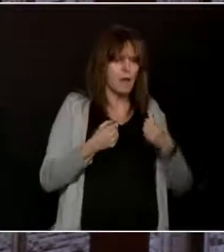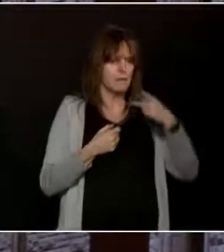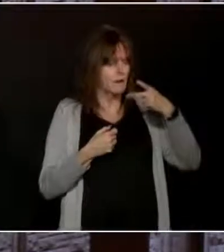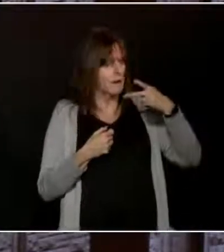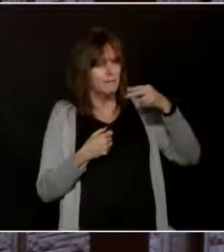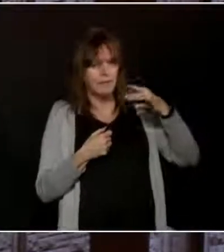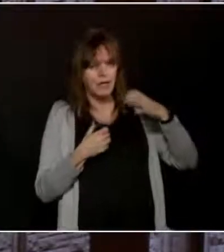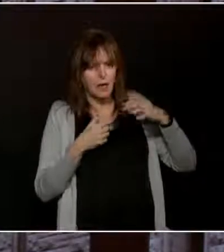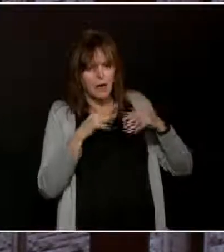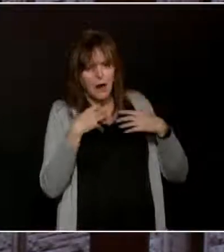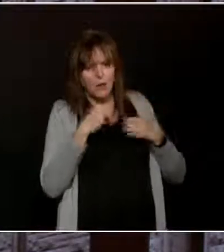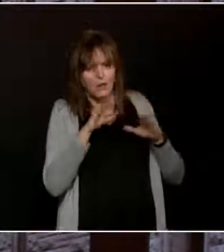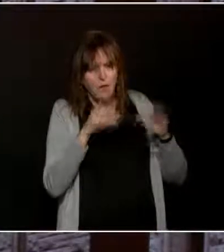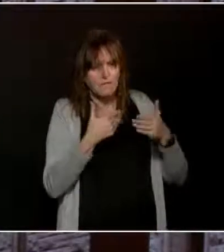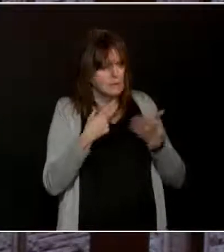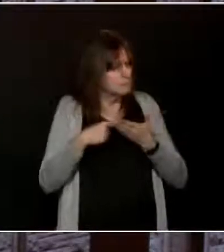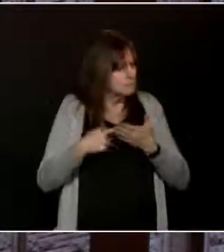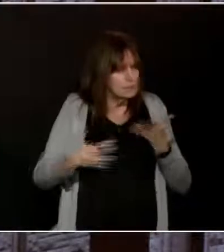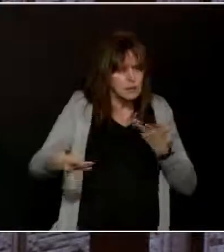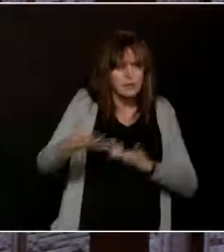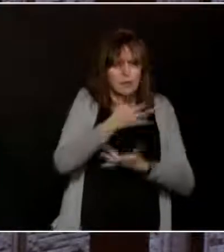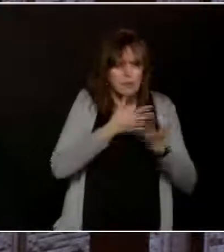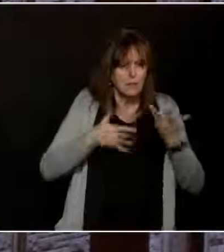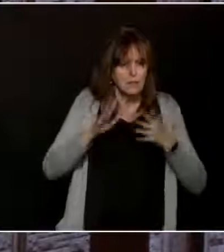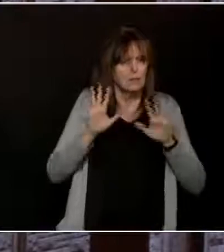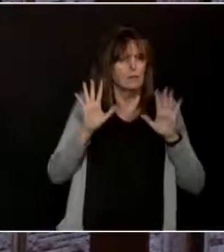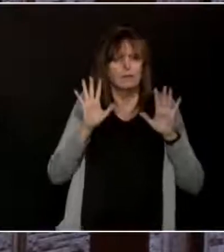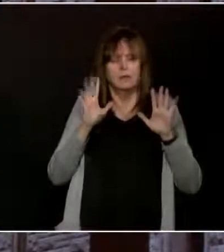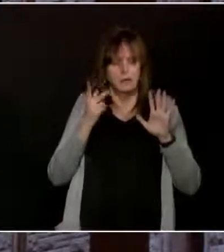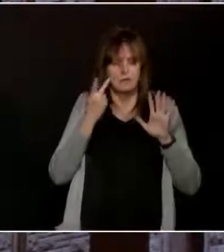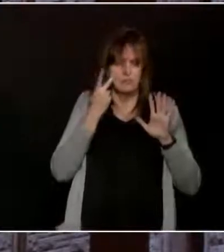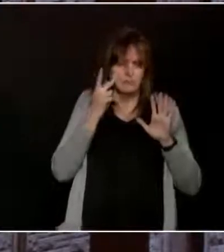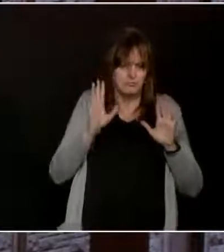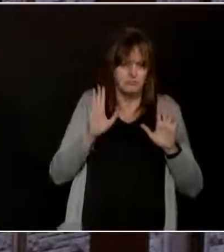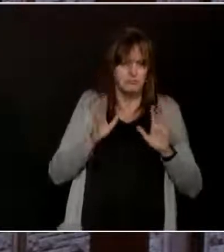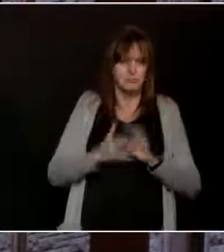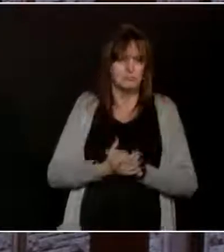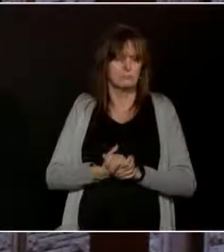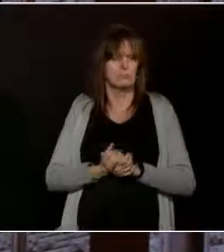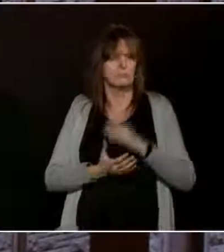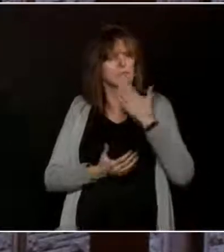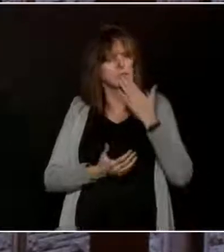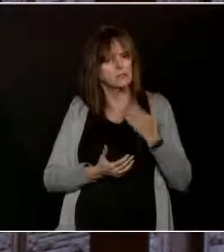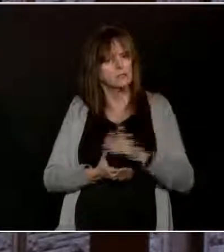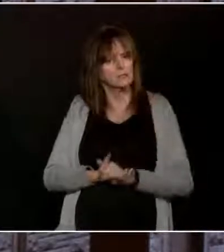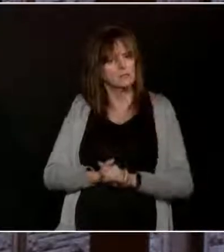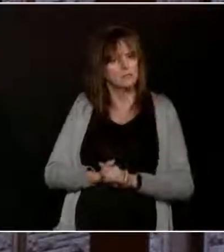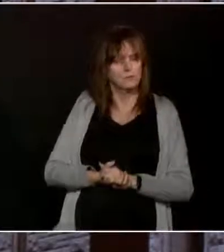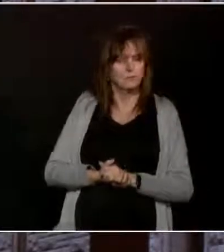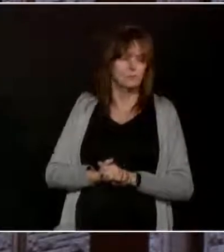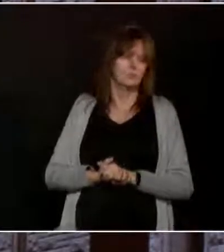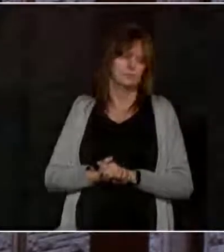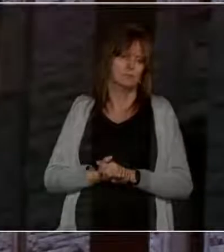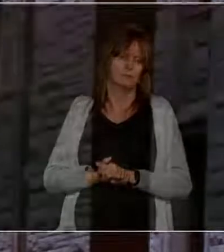our medical officers of health in the province. Thanks, everyone.